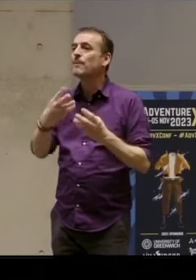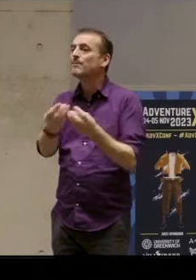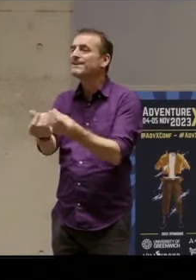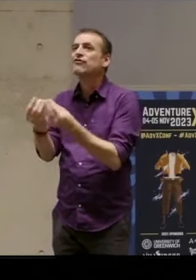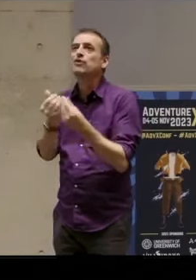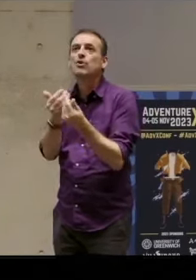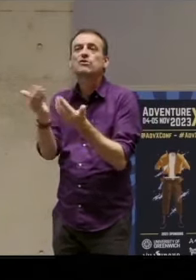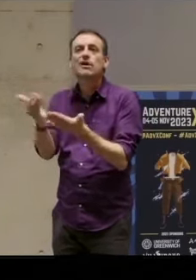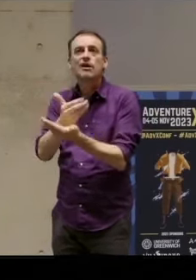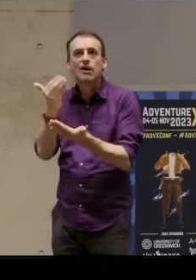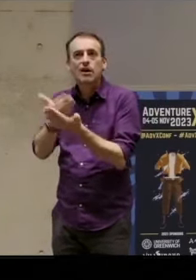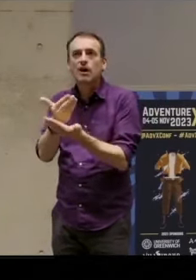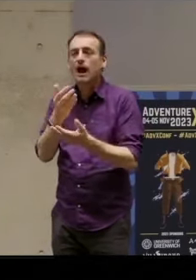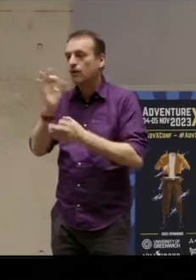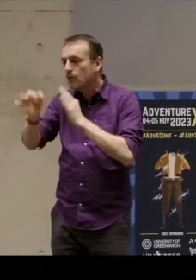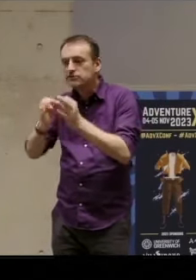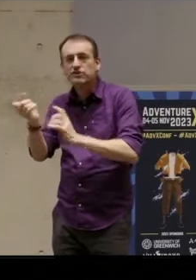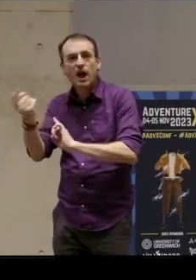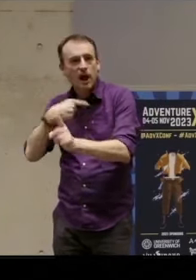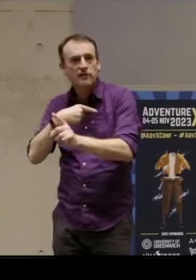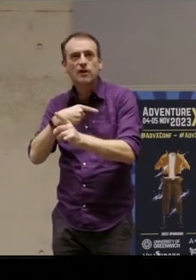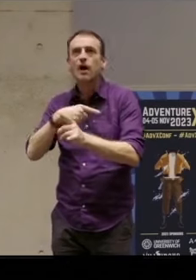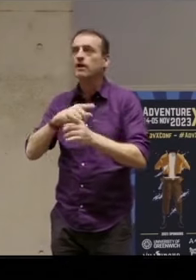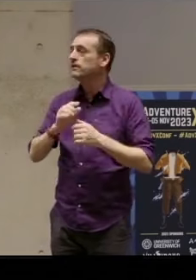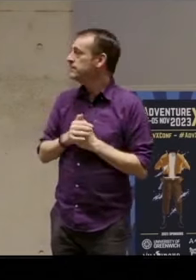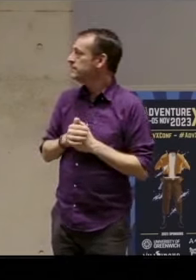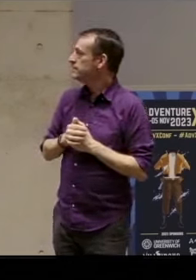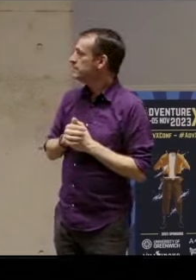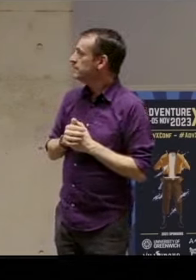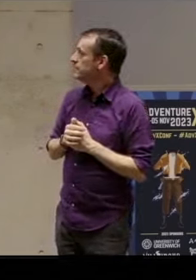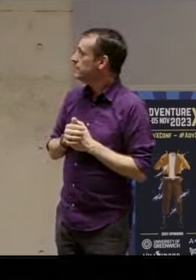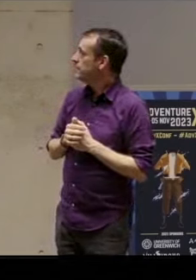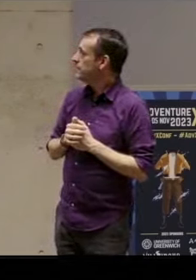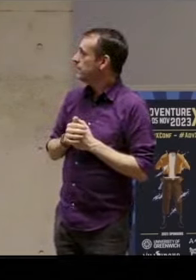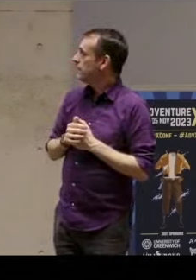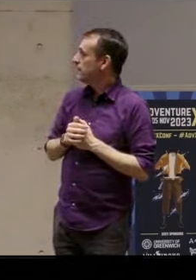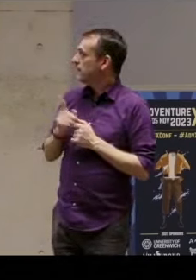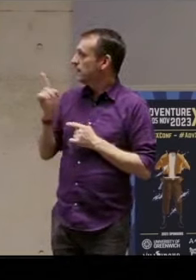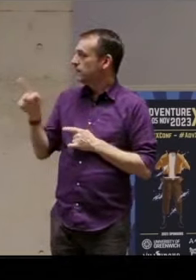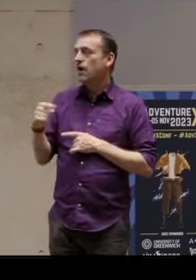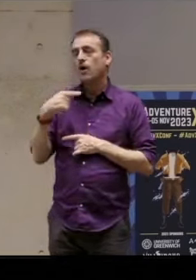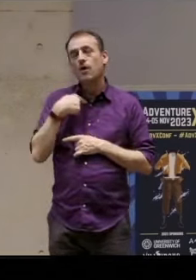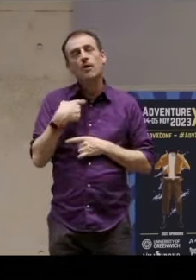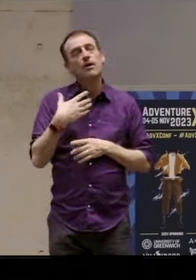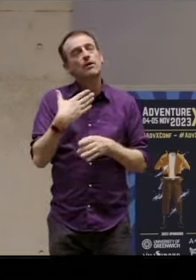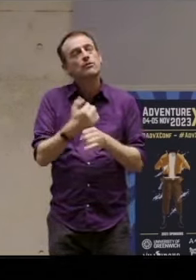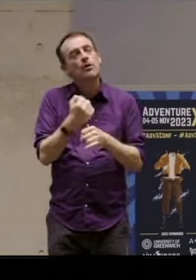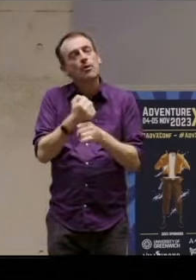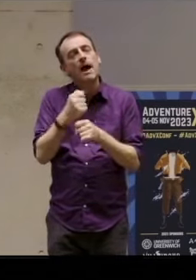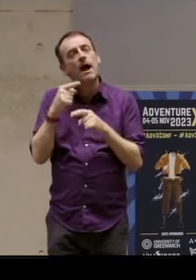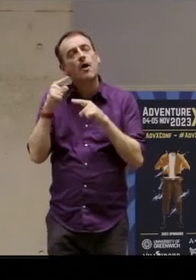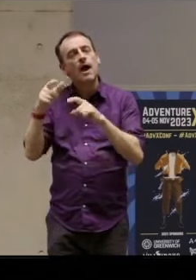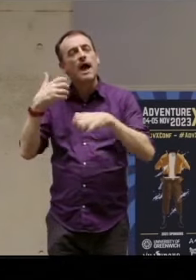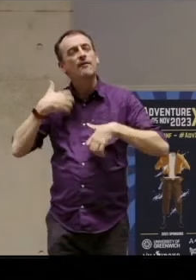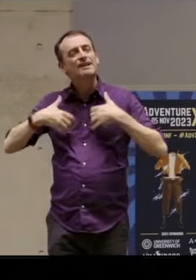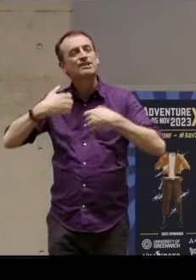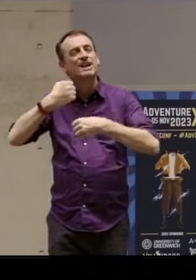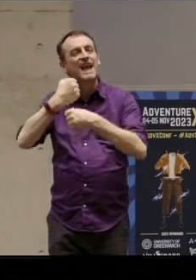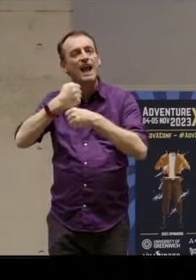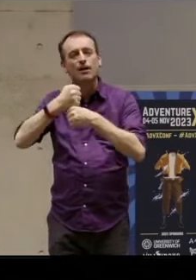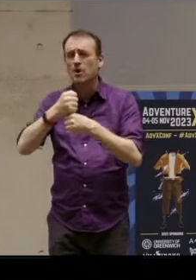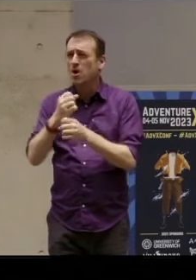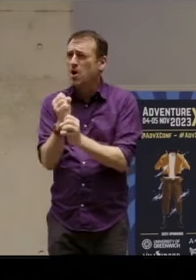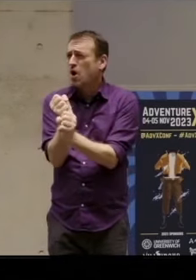our interviews, etc. As for the timeline, we picked the golden years of adventure games with all those Sierra classics